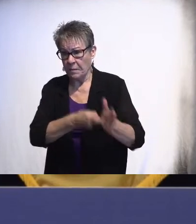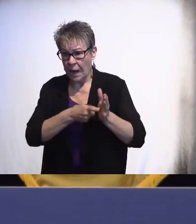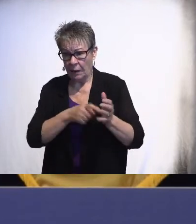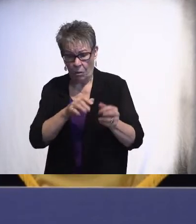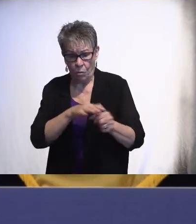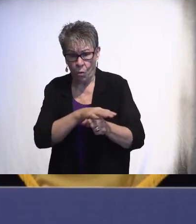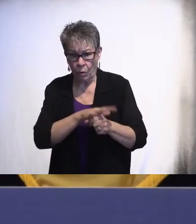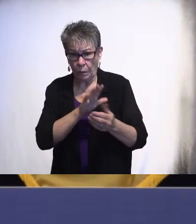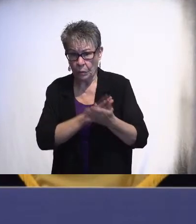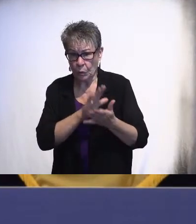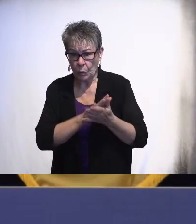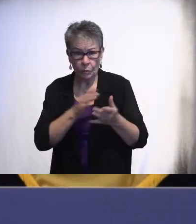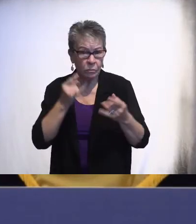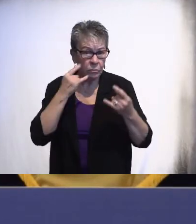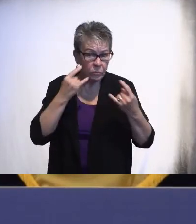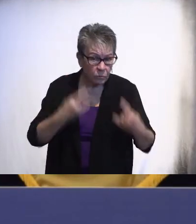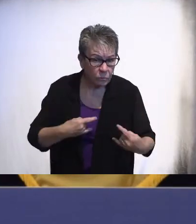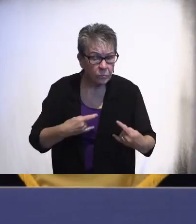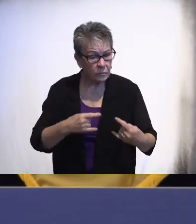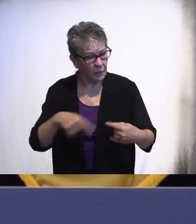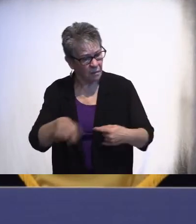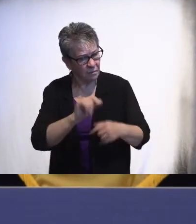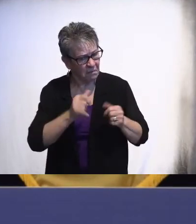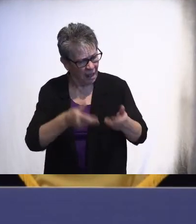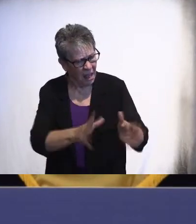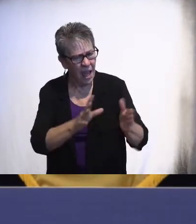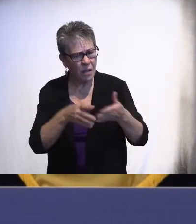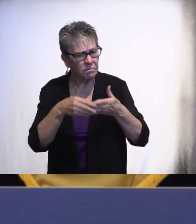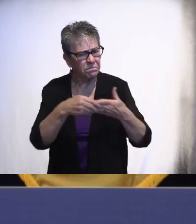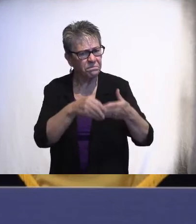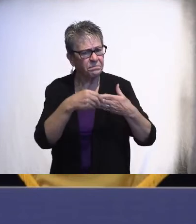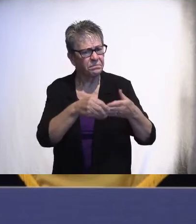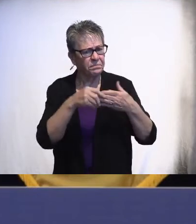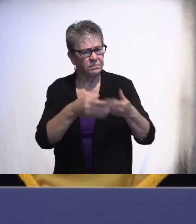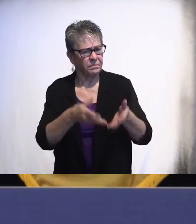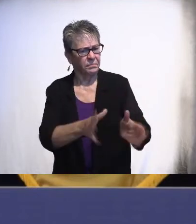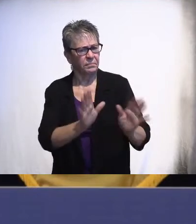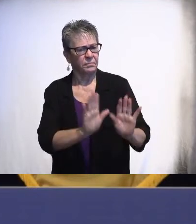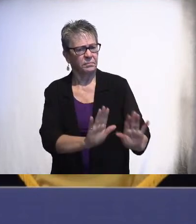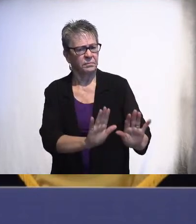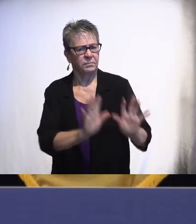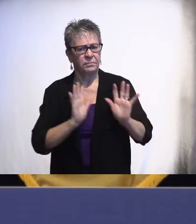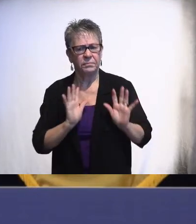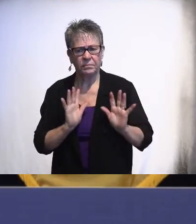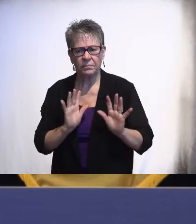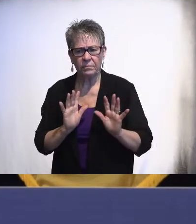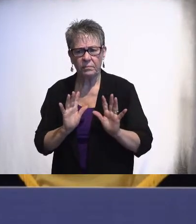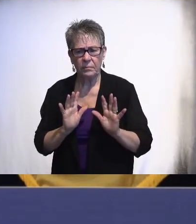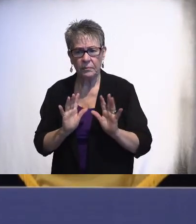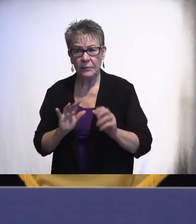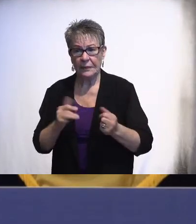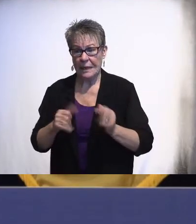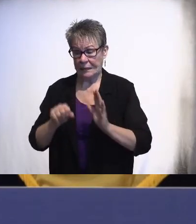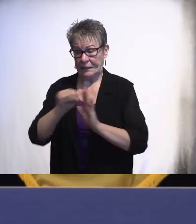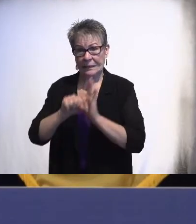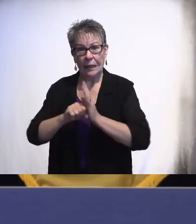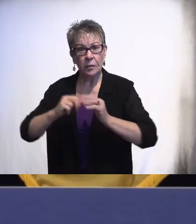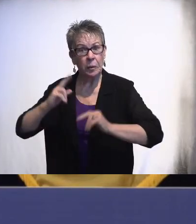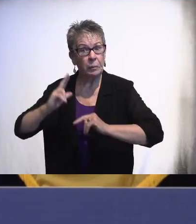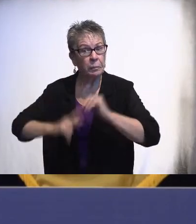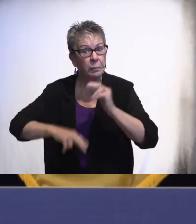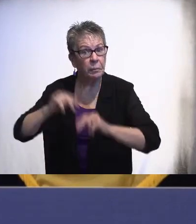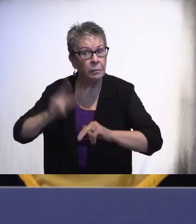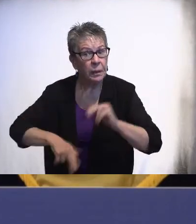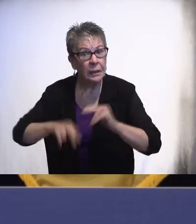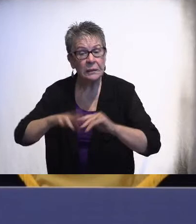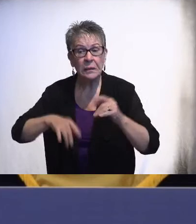place to settle. Again, Judy and Ed can come in here. State buildings, masking, nothing to report now, but we started talking about